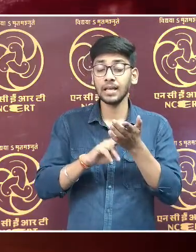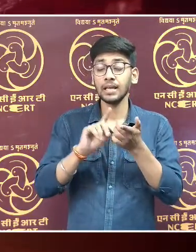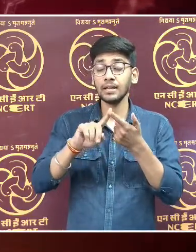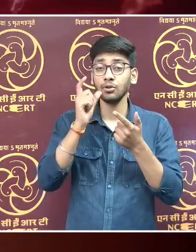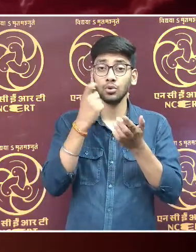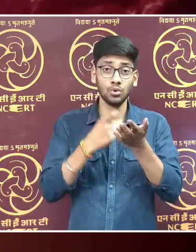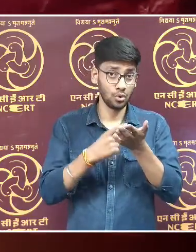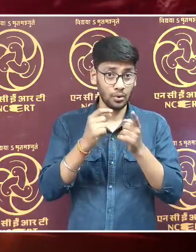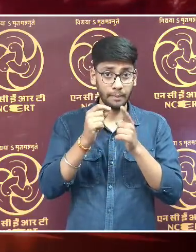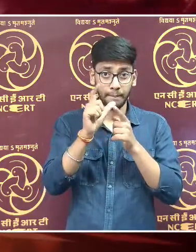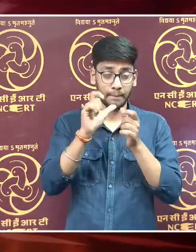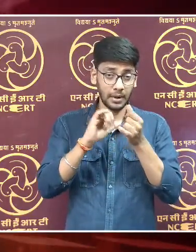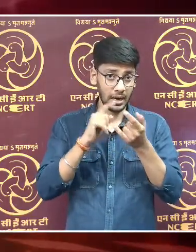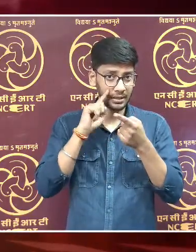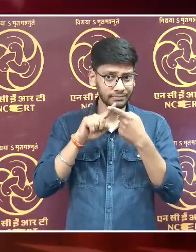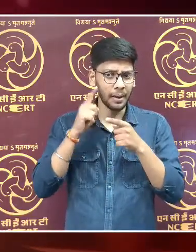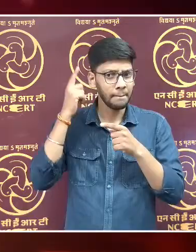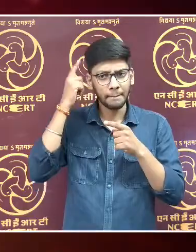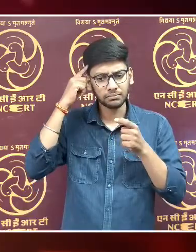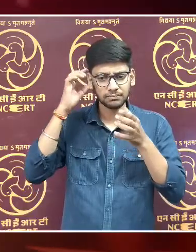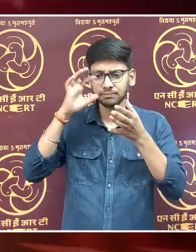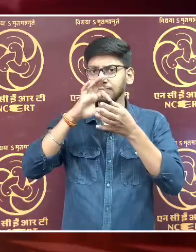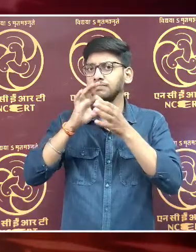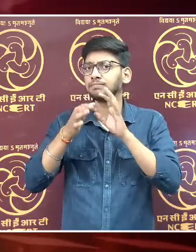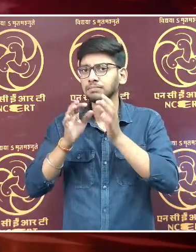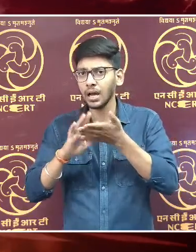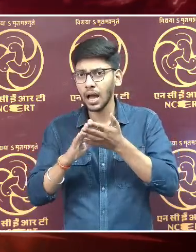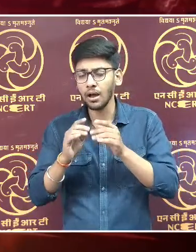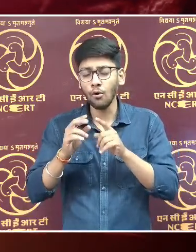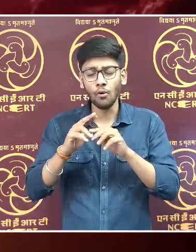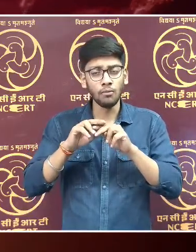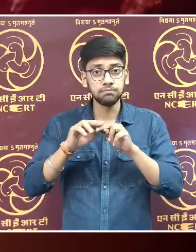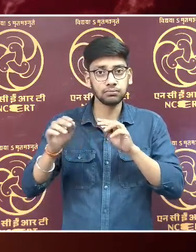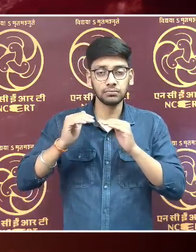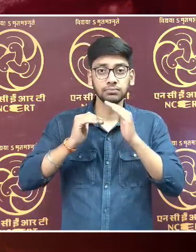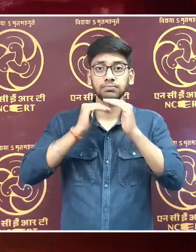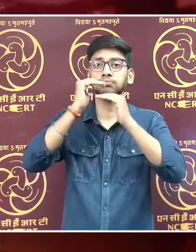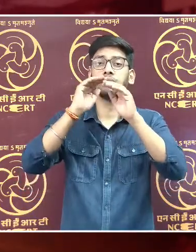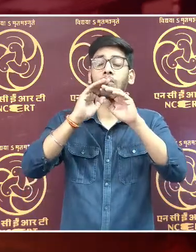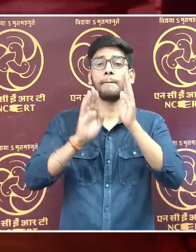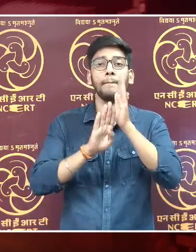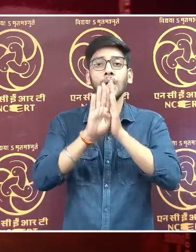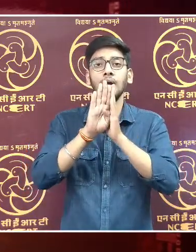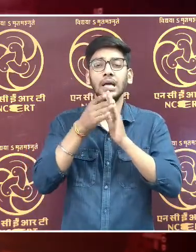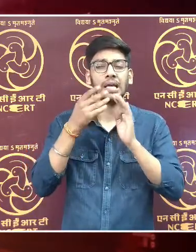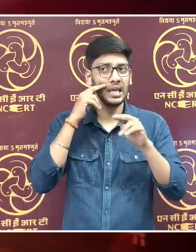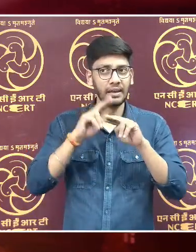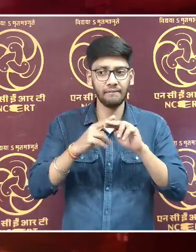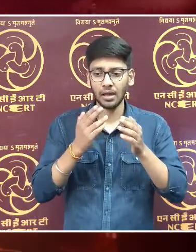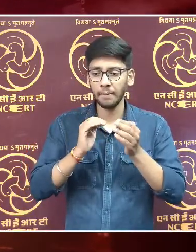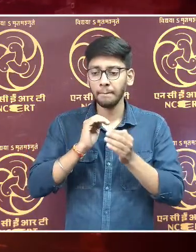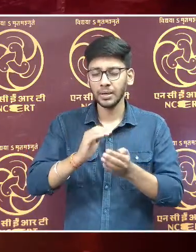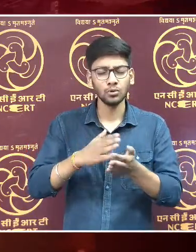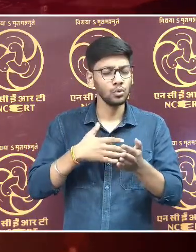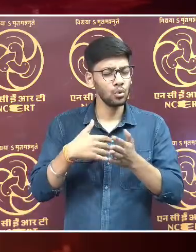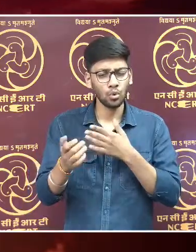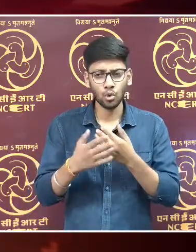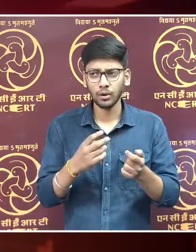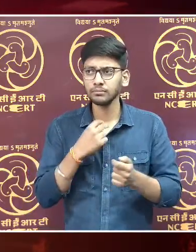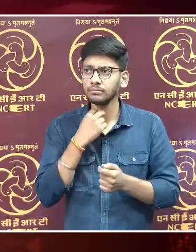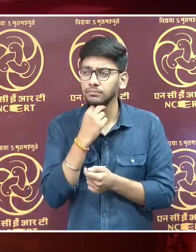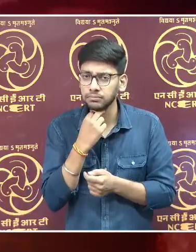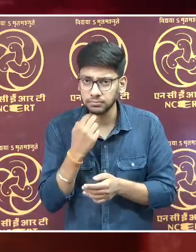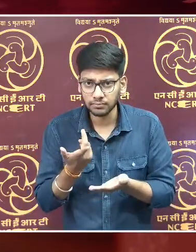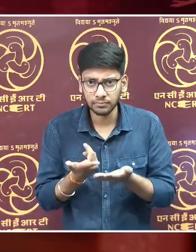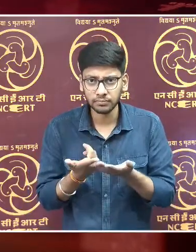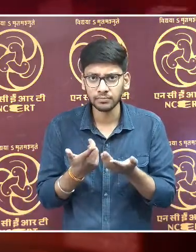firing of the brain connections are at the highest. So whatever input you give, the child will be able to pick it up. Like if you